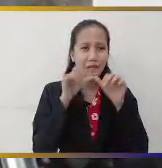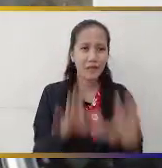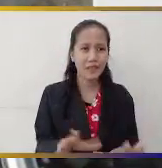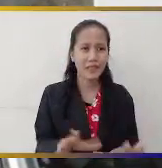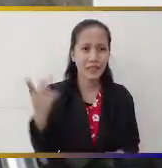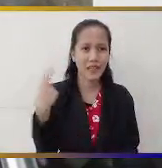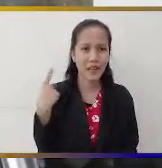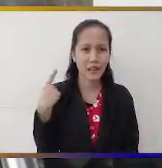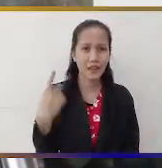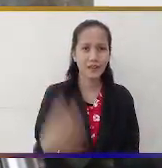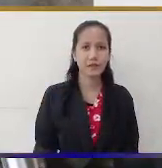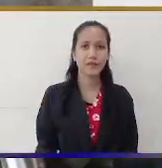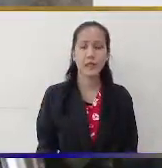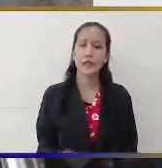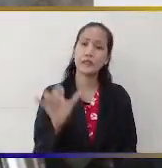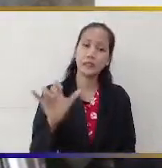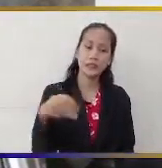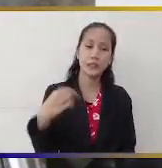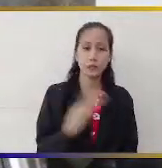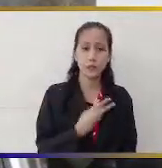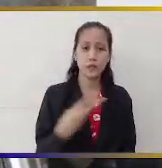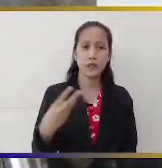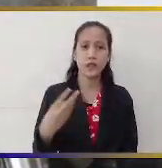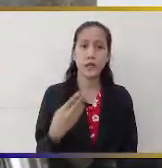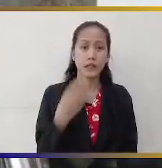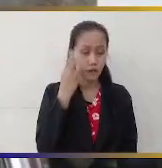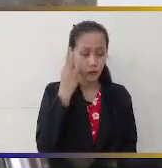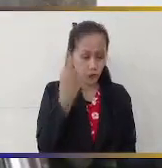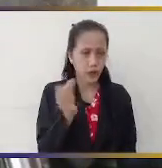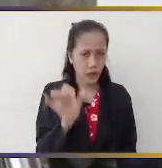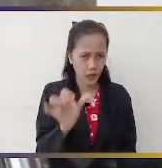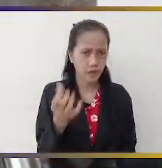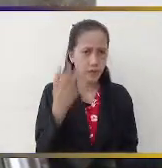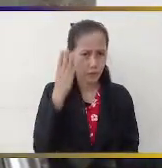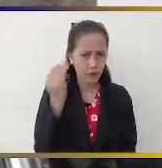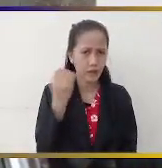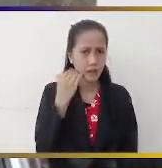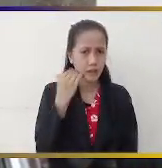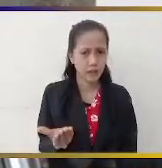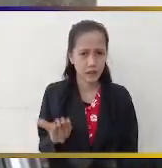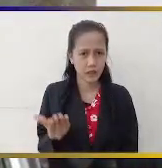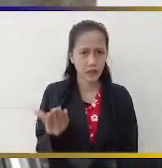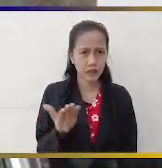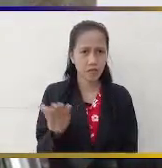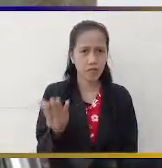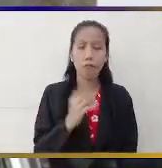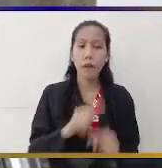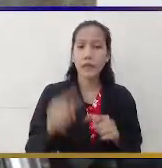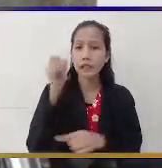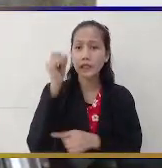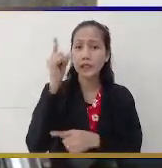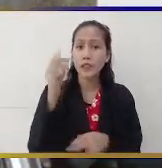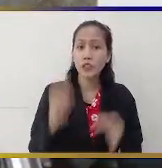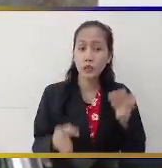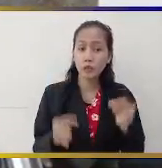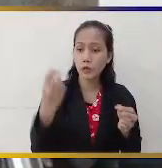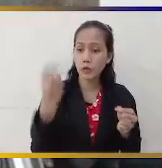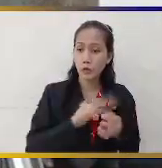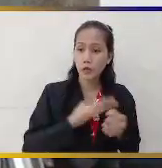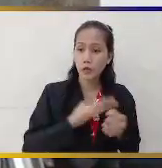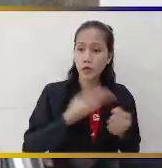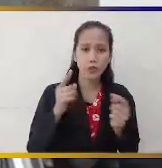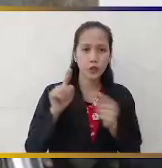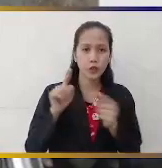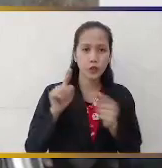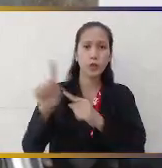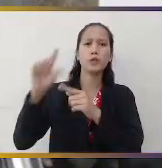the judgment. The judgment isn't for your sin. The judgment is what you did with Jesus Christ back there. You received him as your